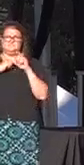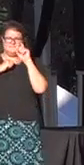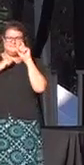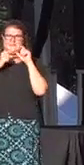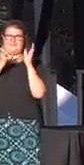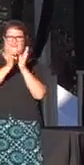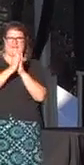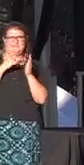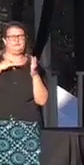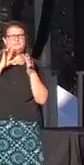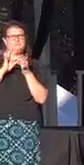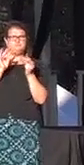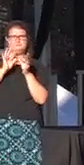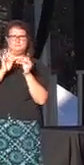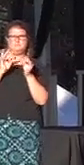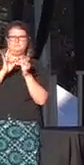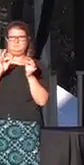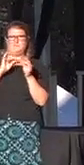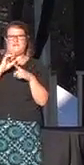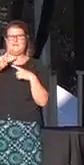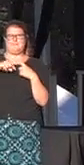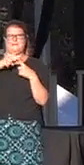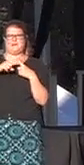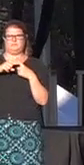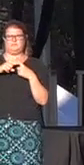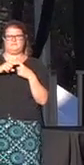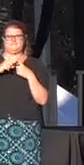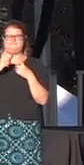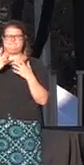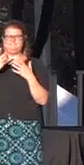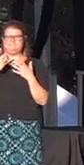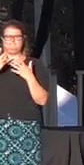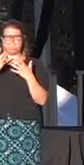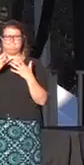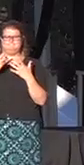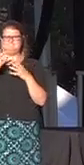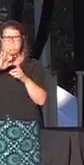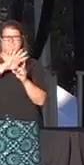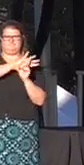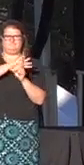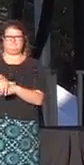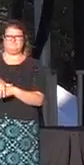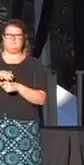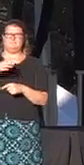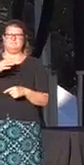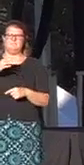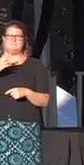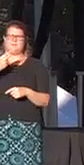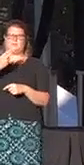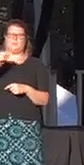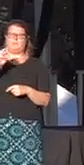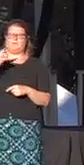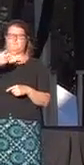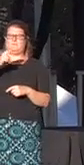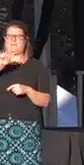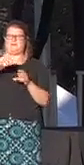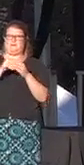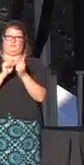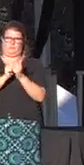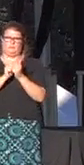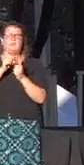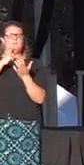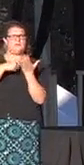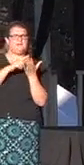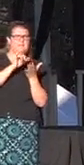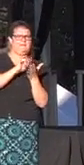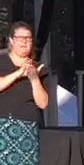I was asked to say a few words tonight on combating homophobia in sports was the topic I was given, and I'll talk a little bit about